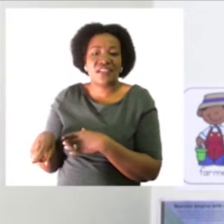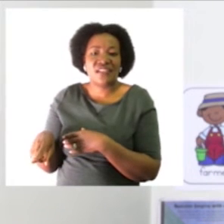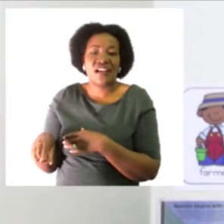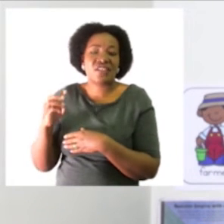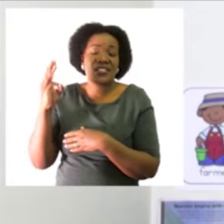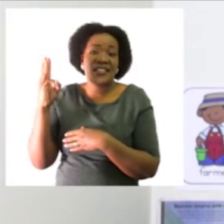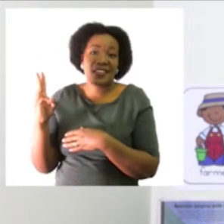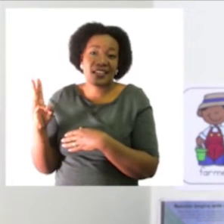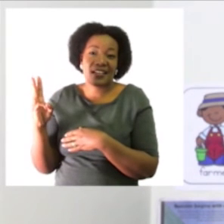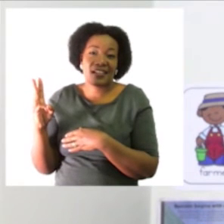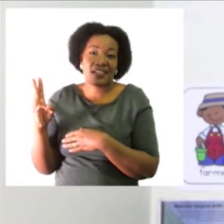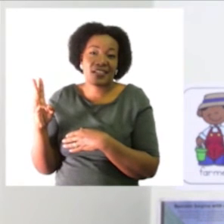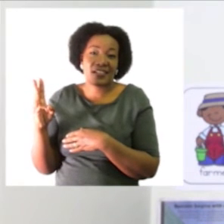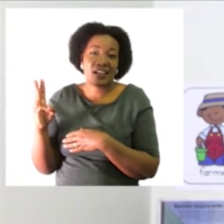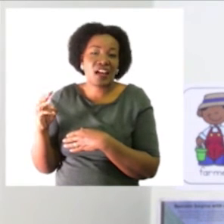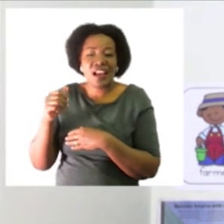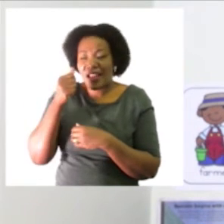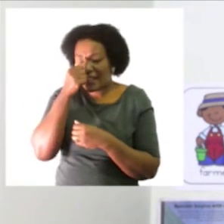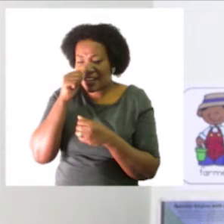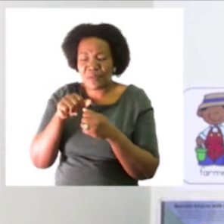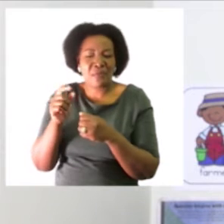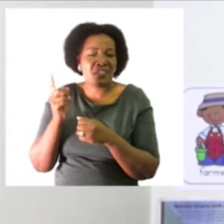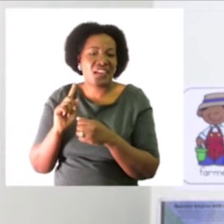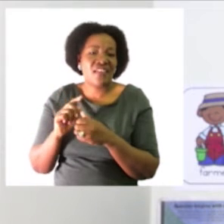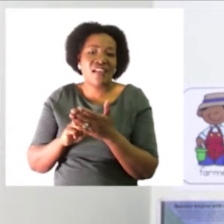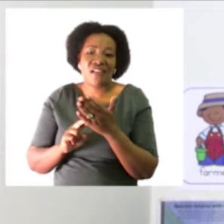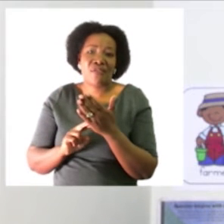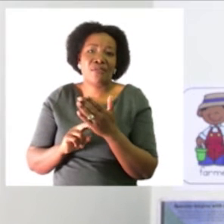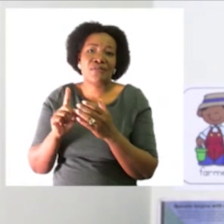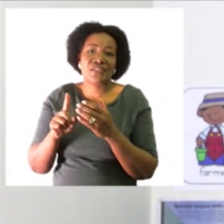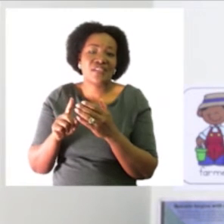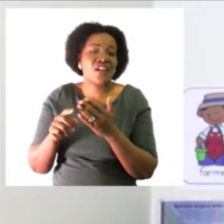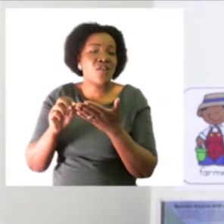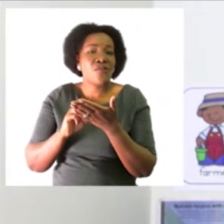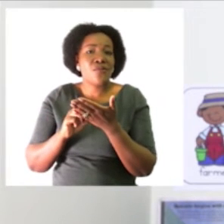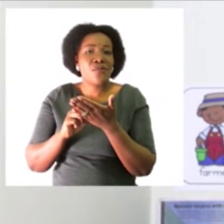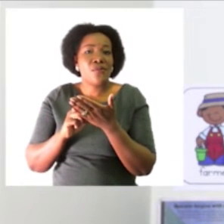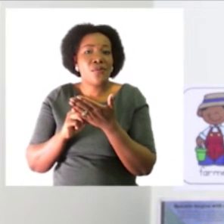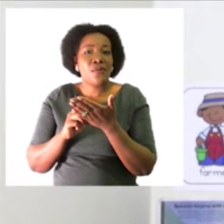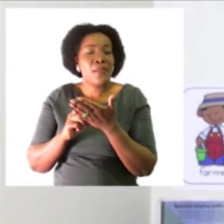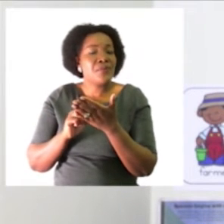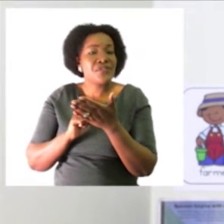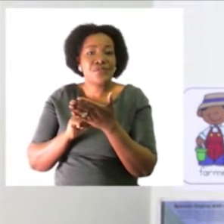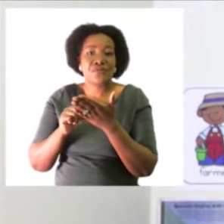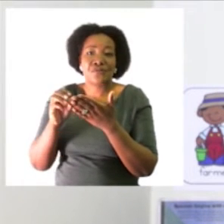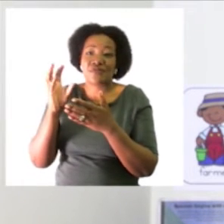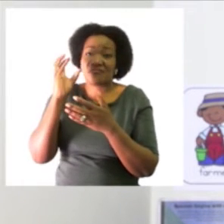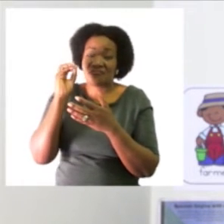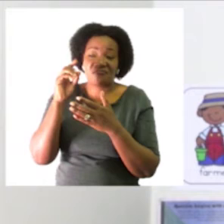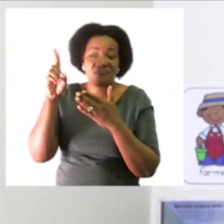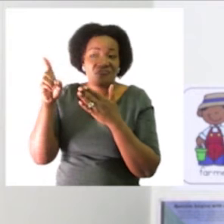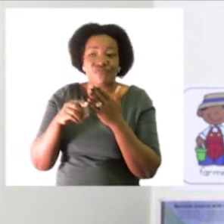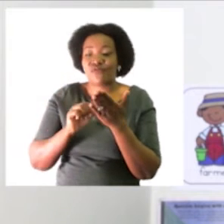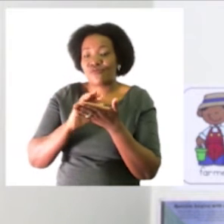a 3. And remember what we did with the previous activity? Counting quickly, what can we do?